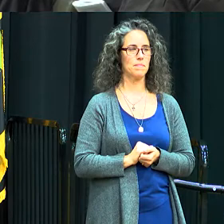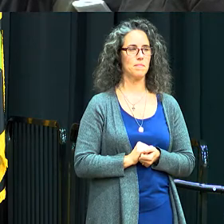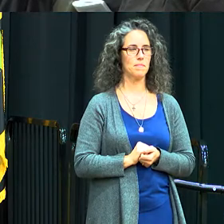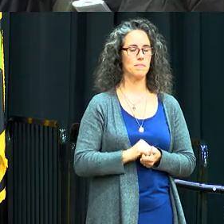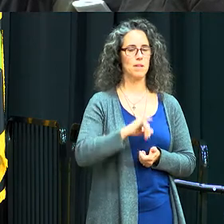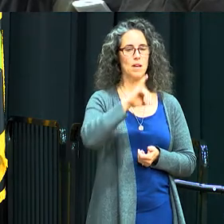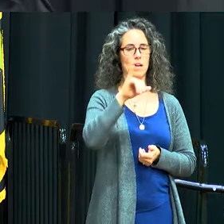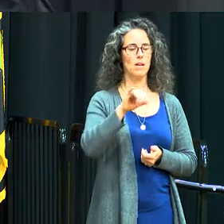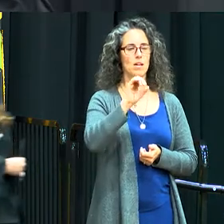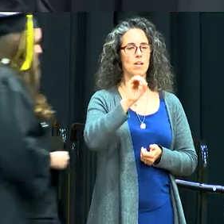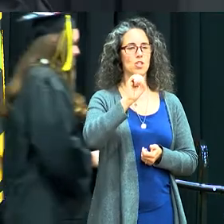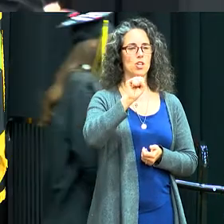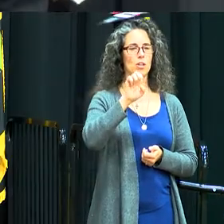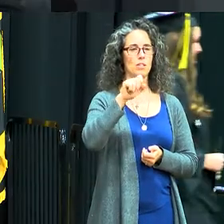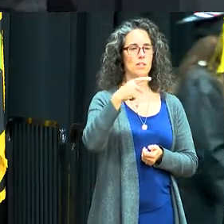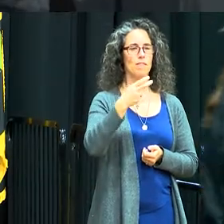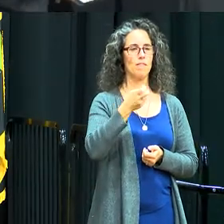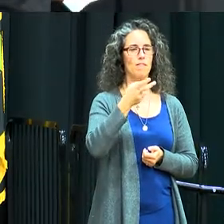Josephine Nicole Trahan.